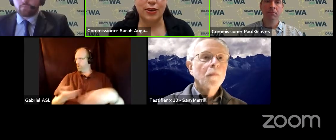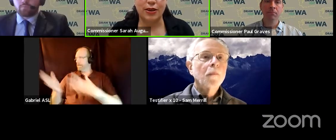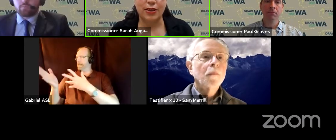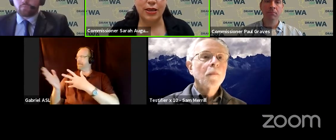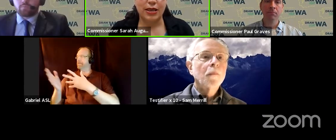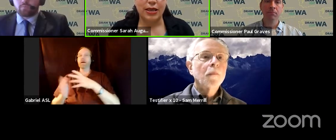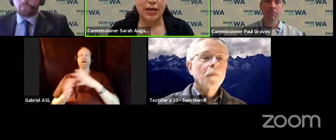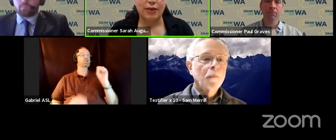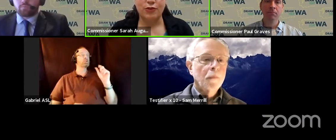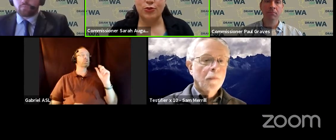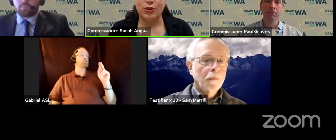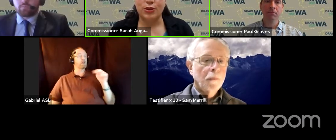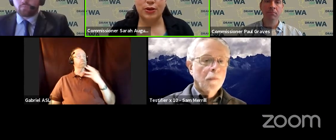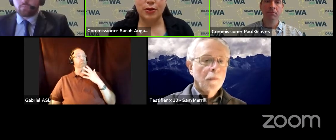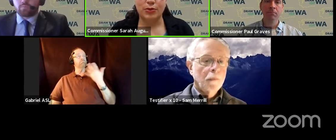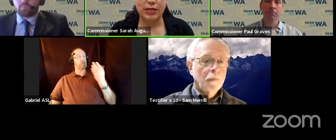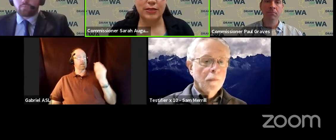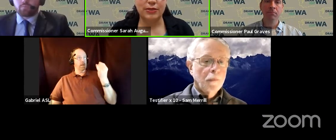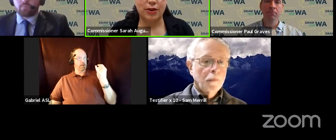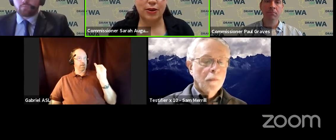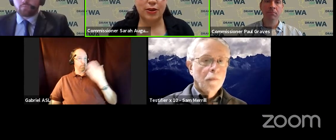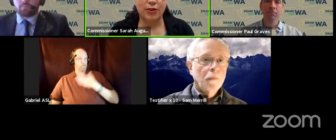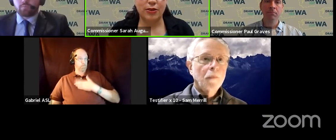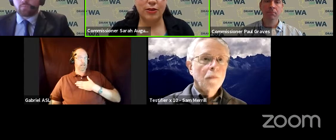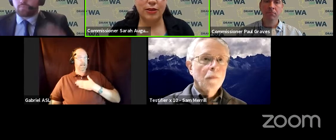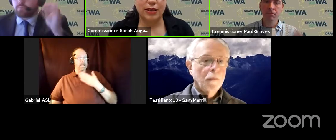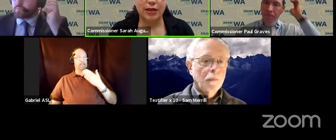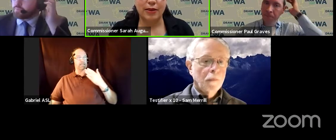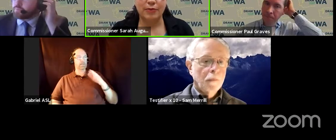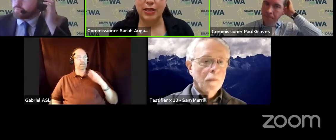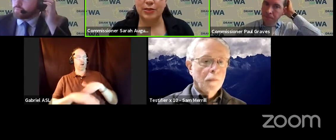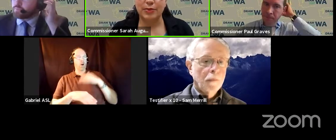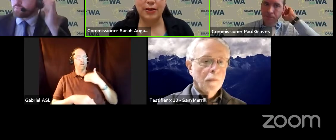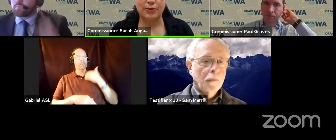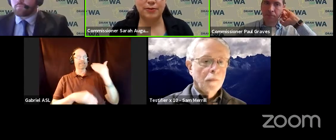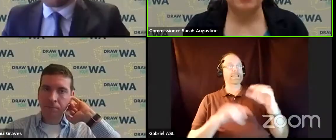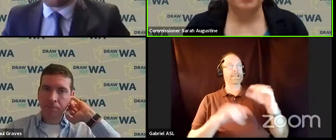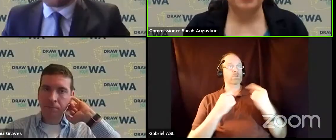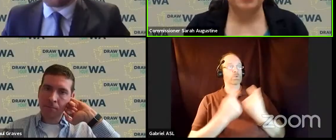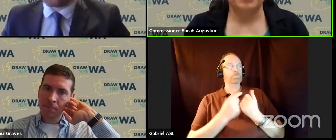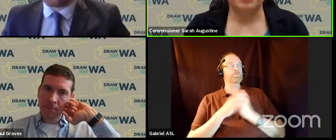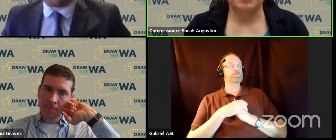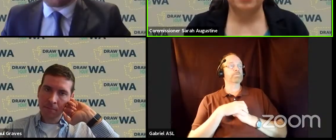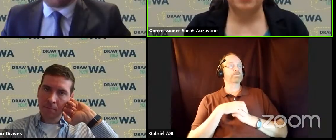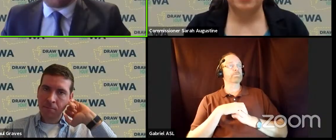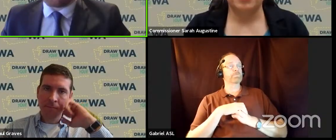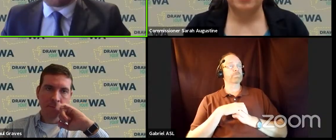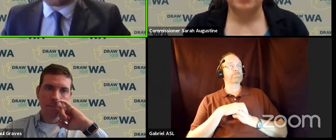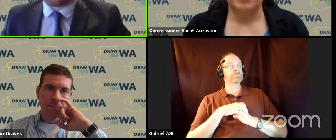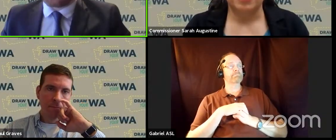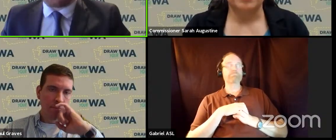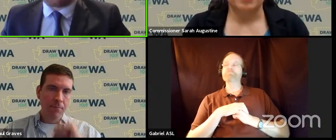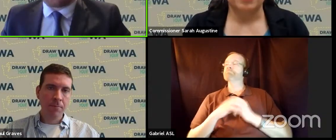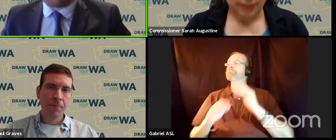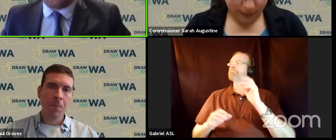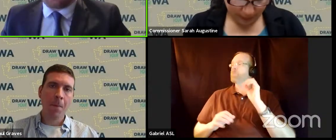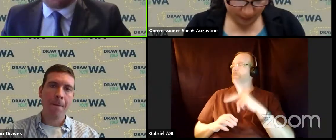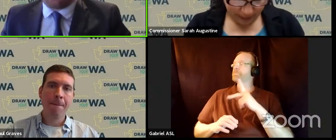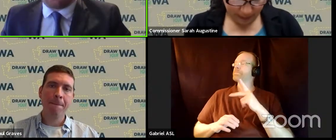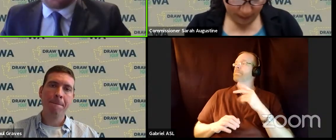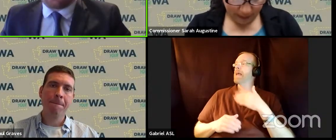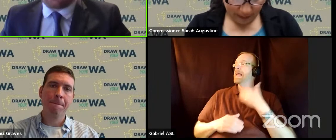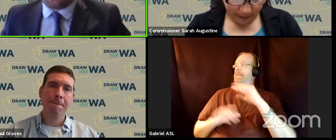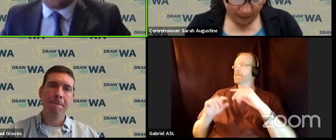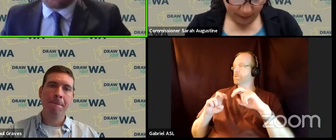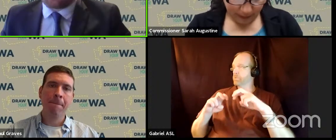Sean, if you would please call. Oh. Of course, Chair. Our next panel